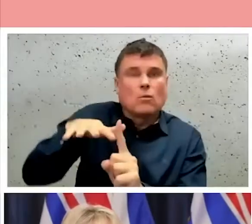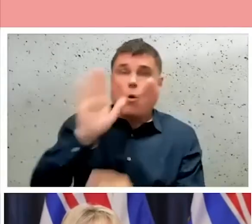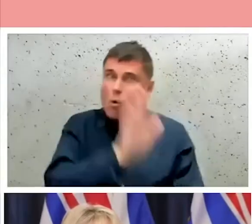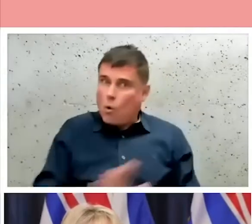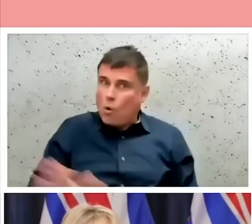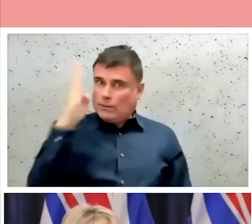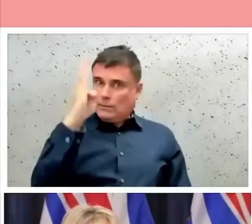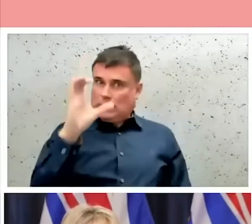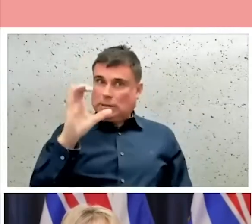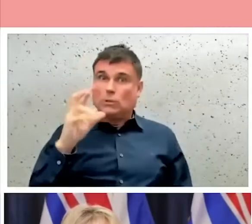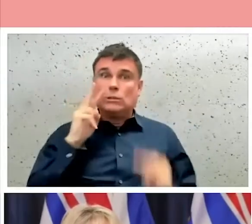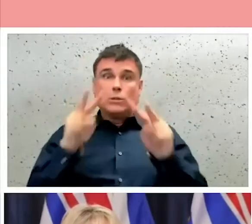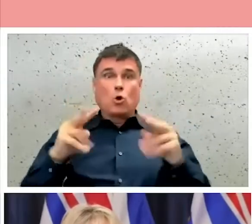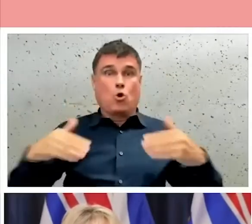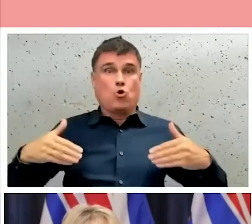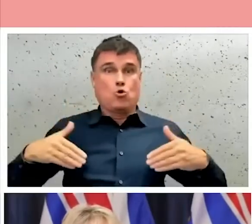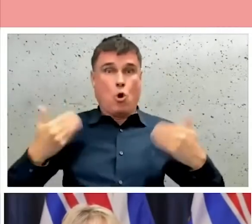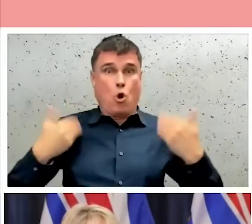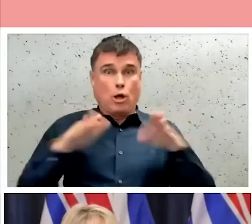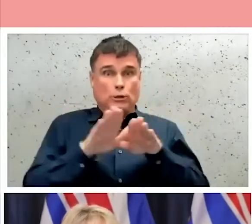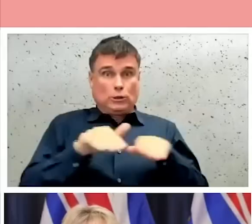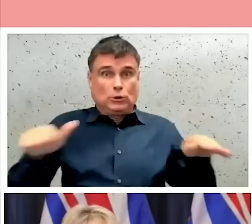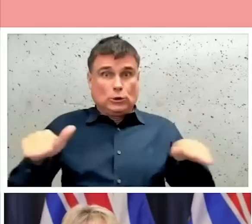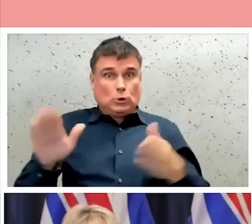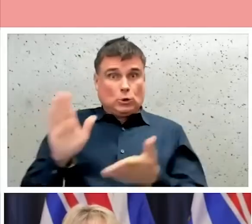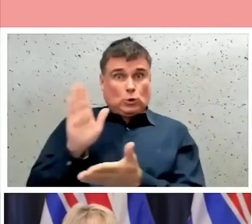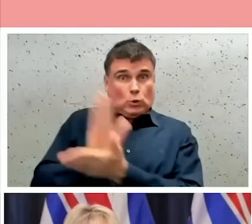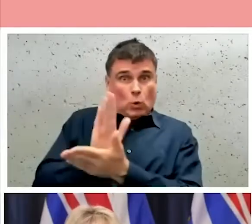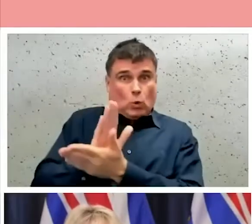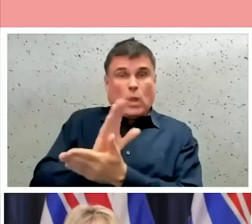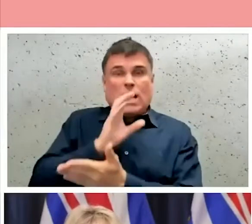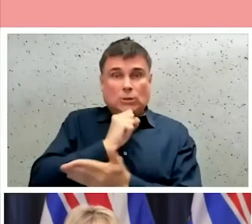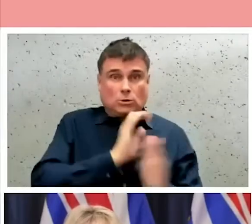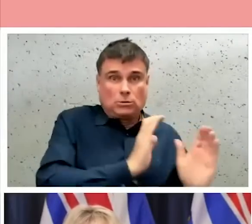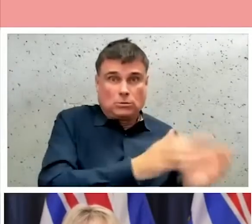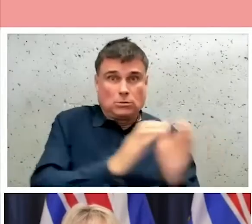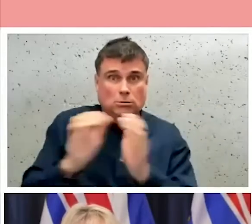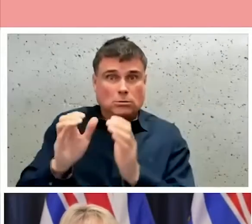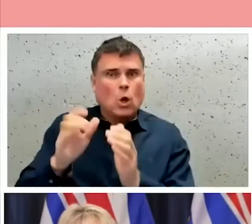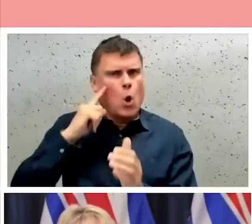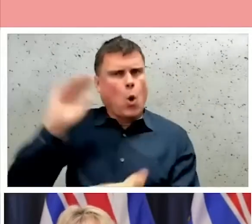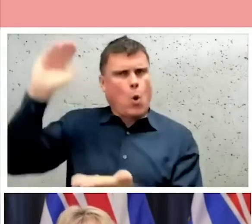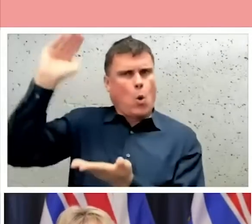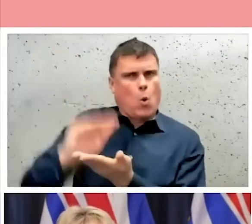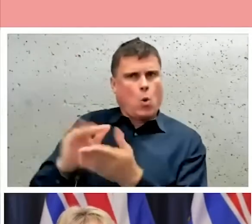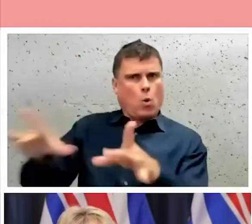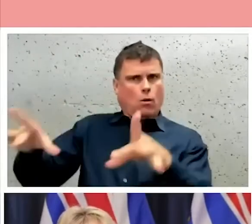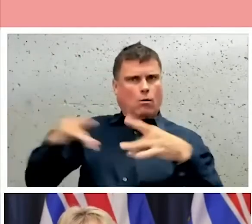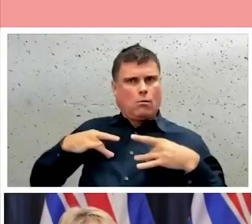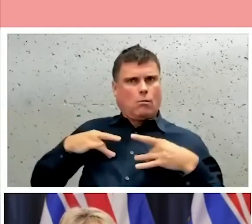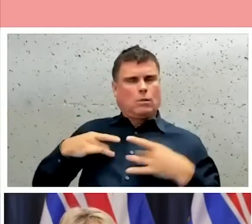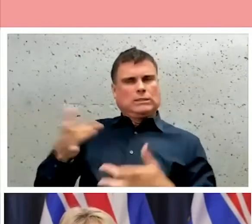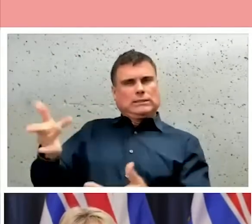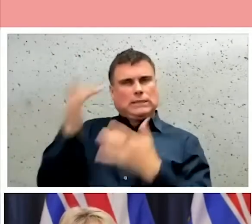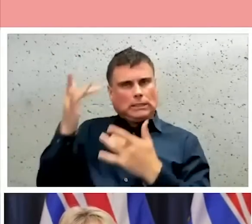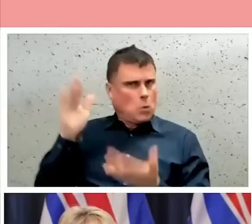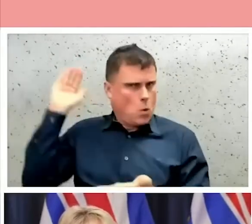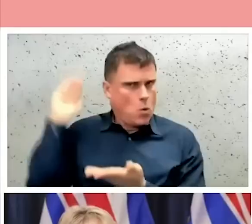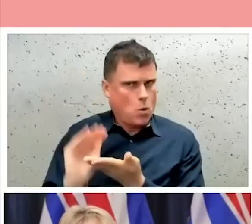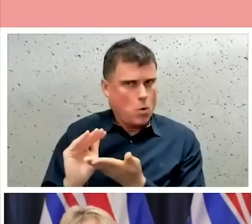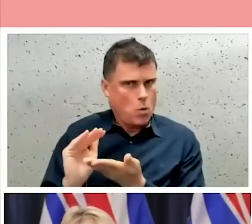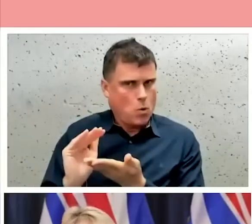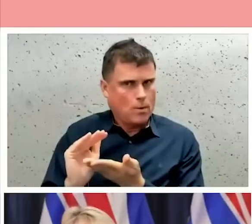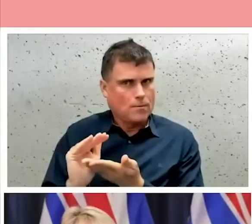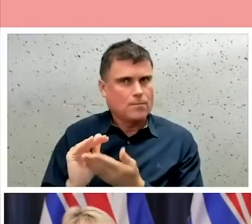children and the school-age children as well across BC, but particularly this has been pronounced in Interior